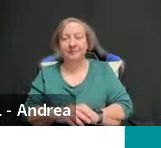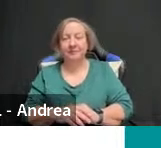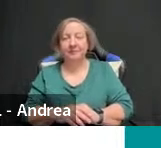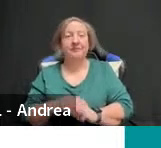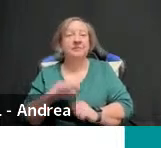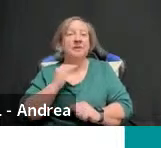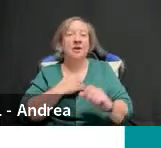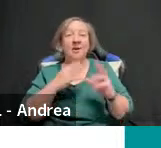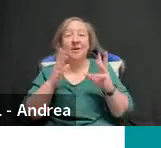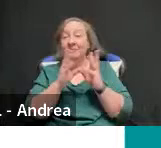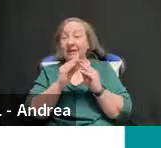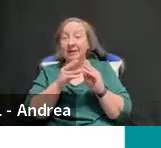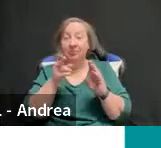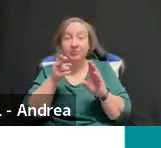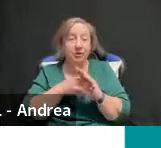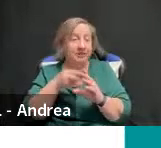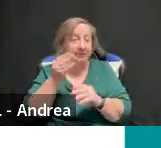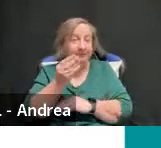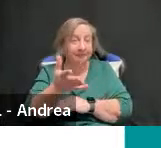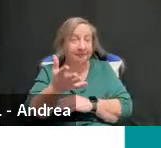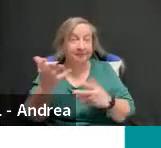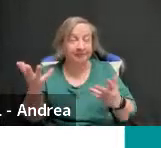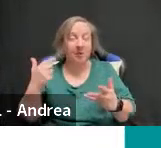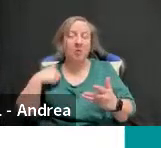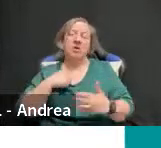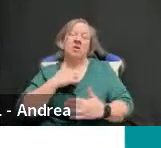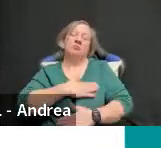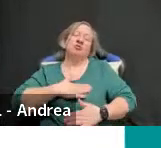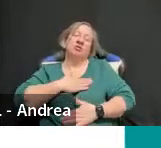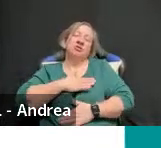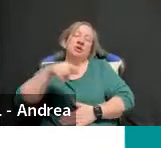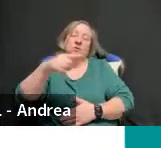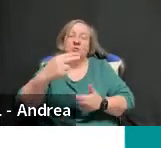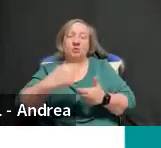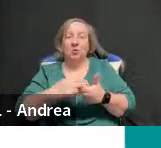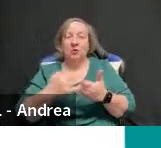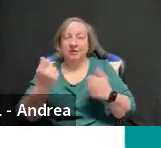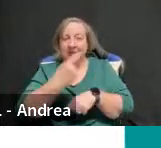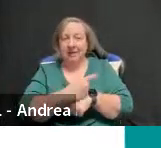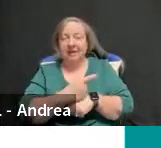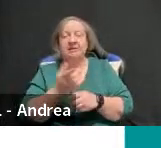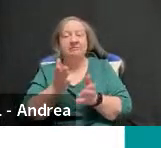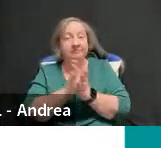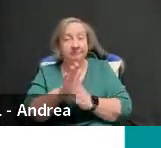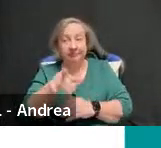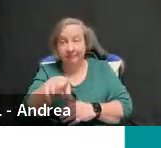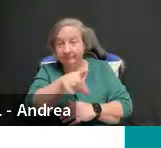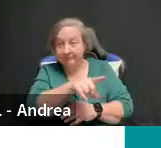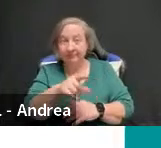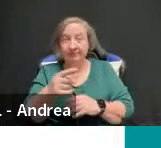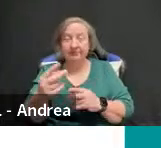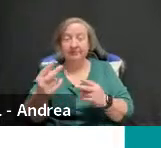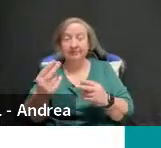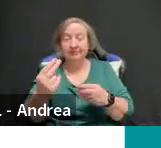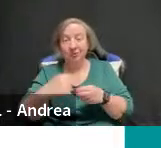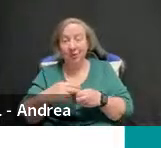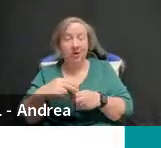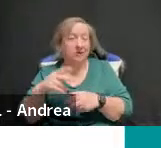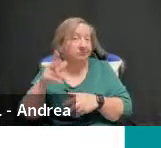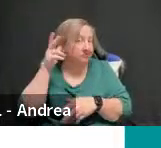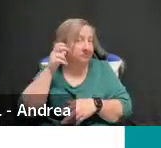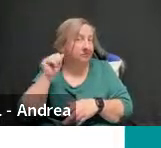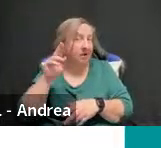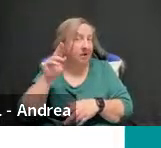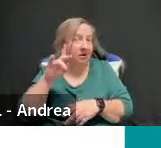Our meeting participation tips. So we appreciate you joining us today. And we ask that if you join by audio, please use either